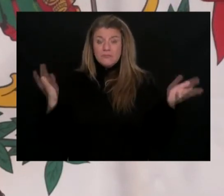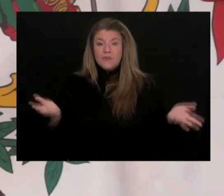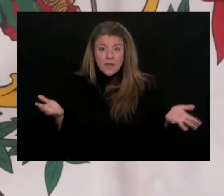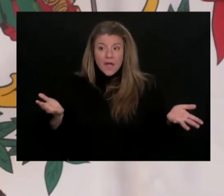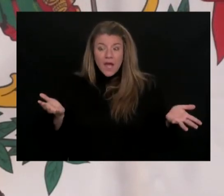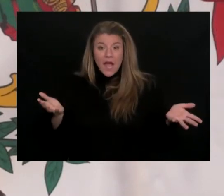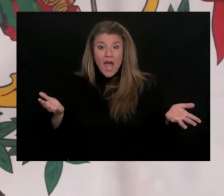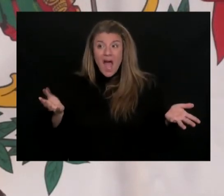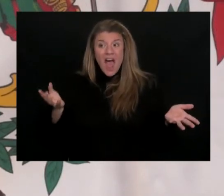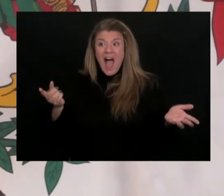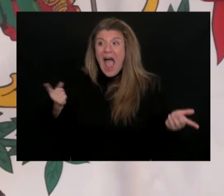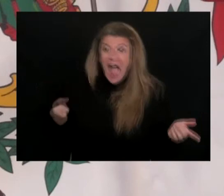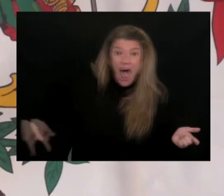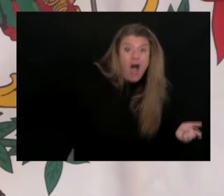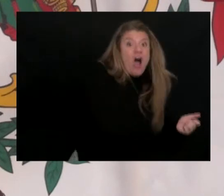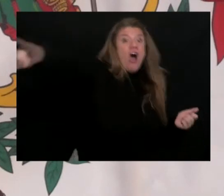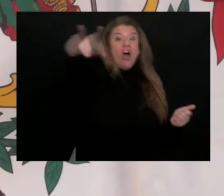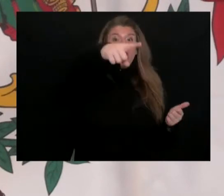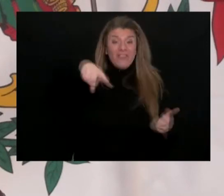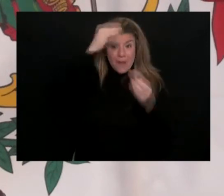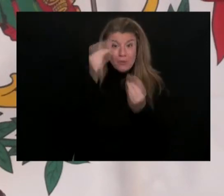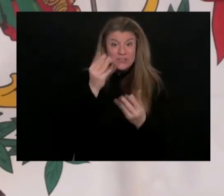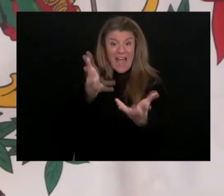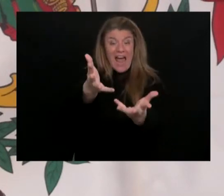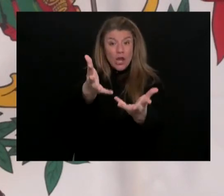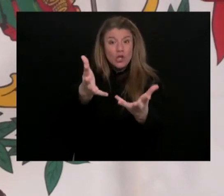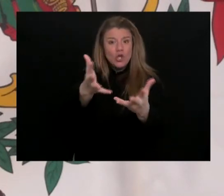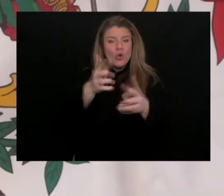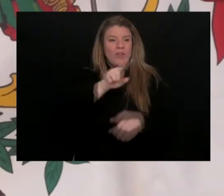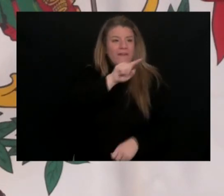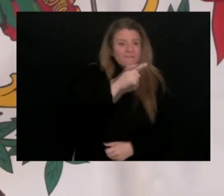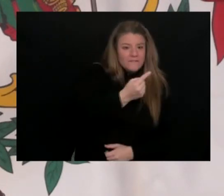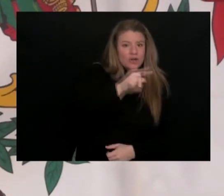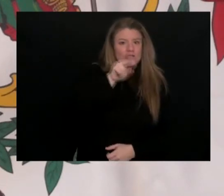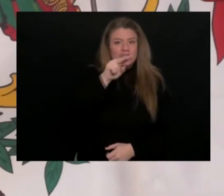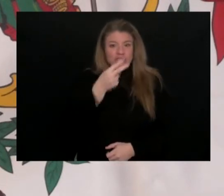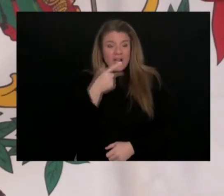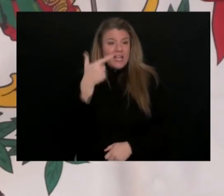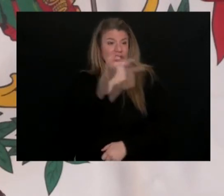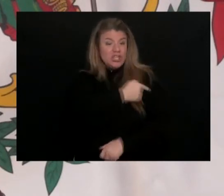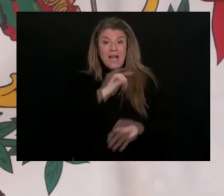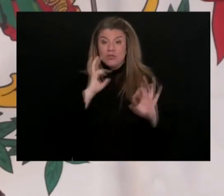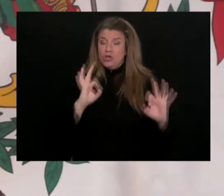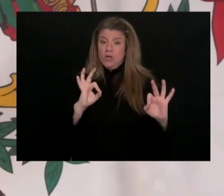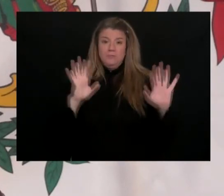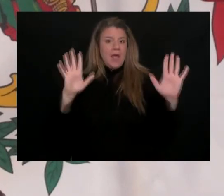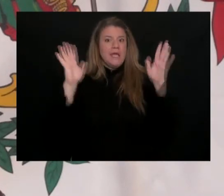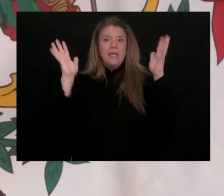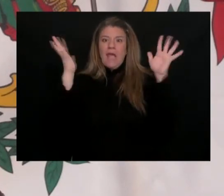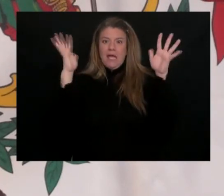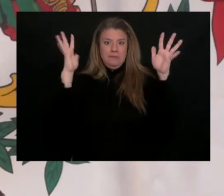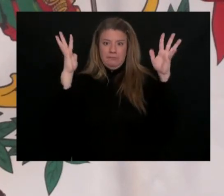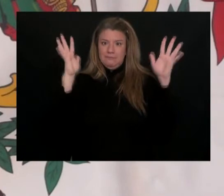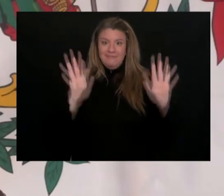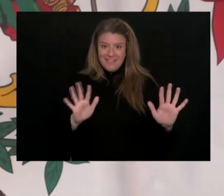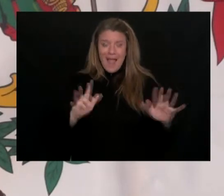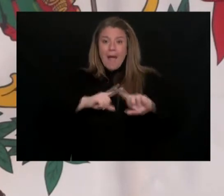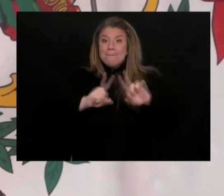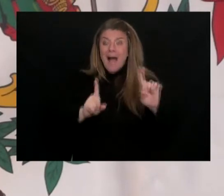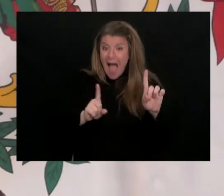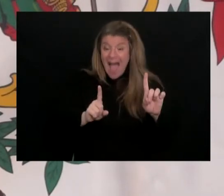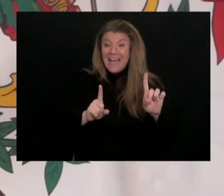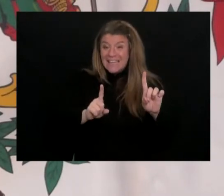Everybody is telling you that getting the first and second shot, good, yay. But